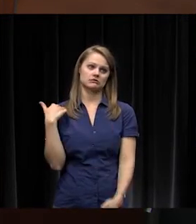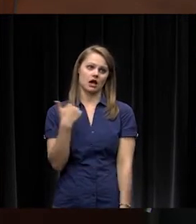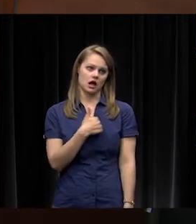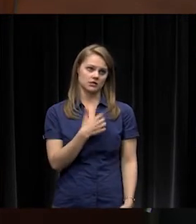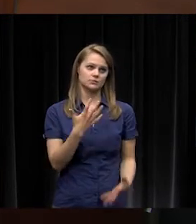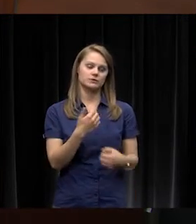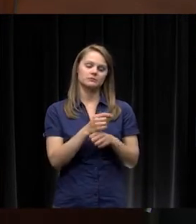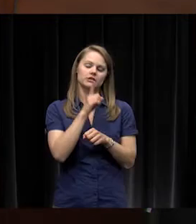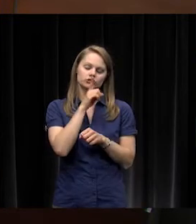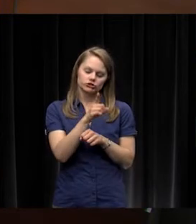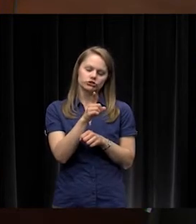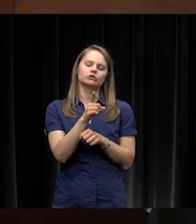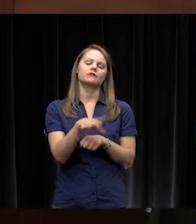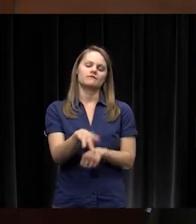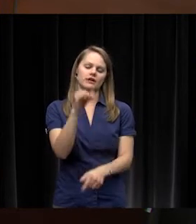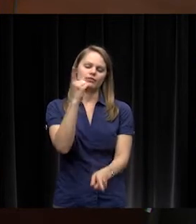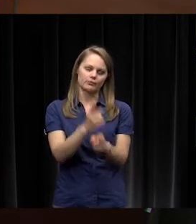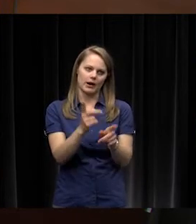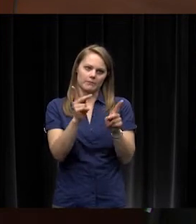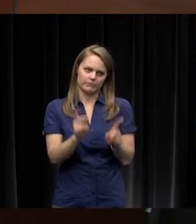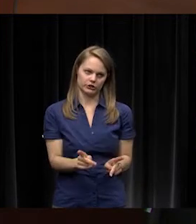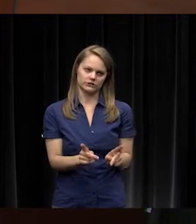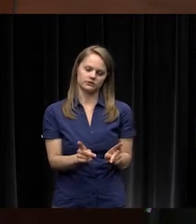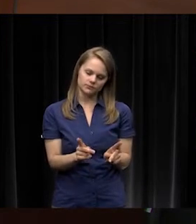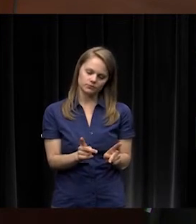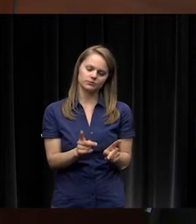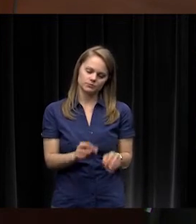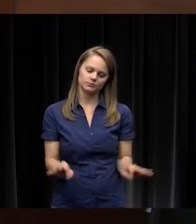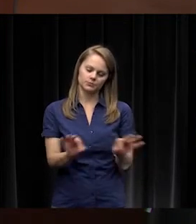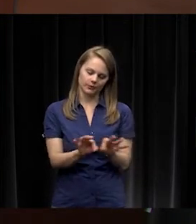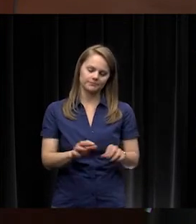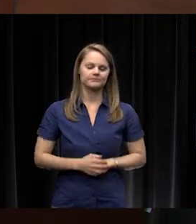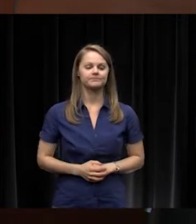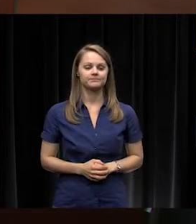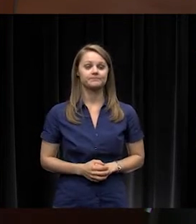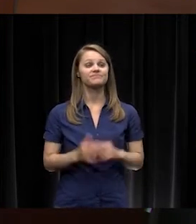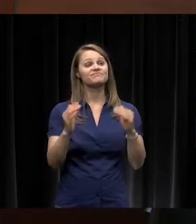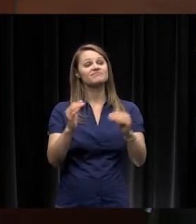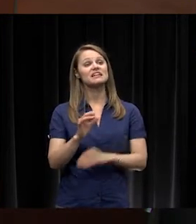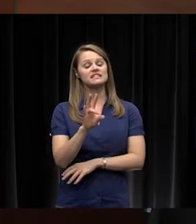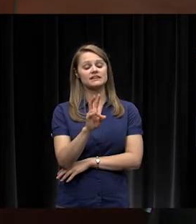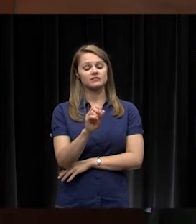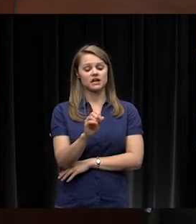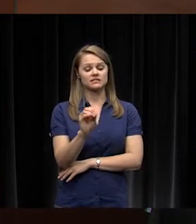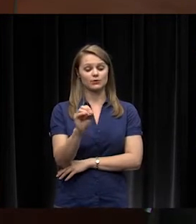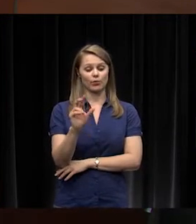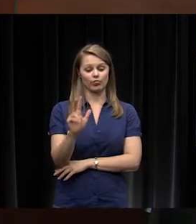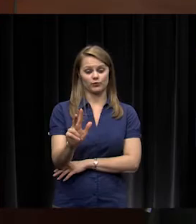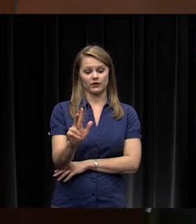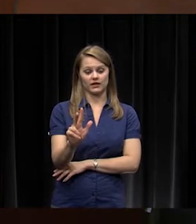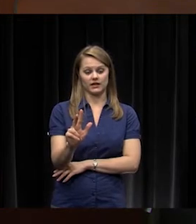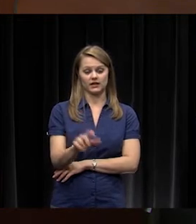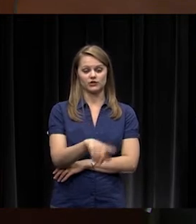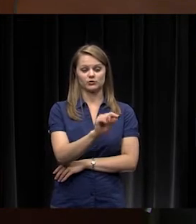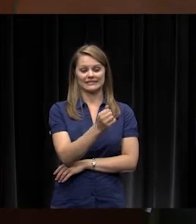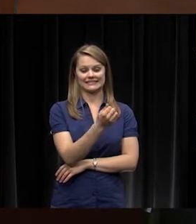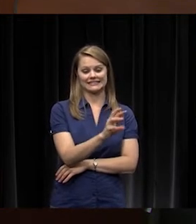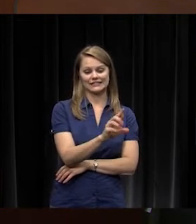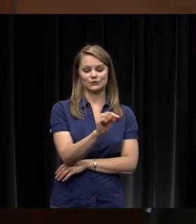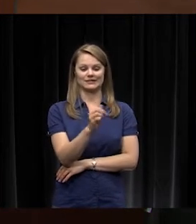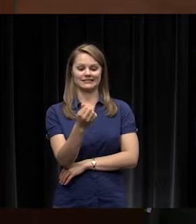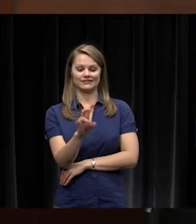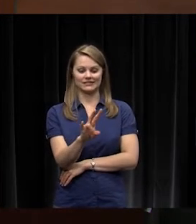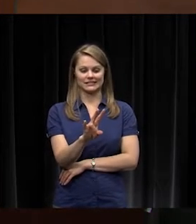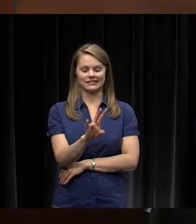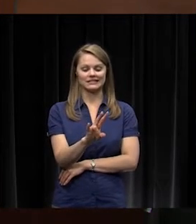this right. This is very, very important to all of us. All right, 7.03, 2016-2017, Board of Education School